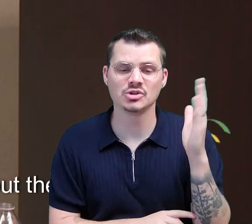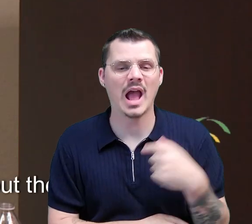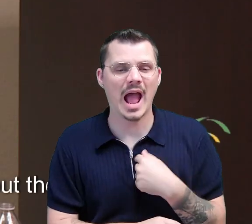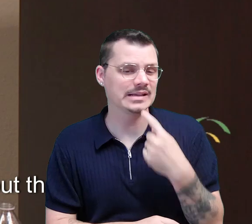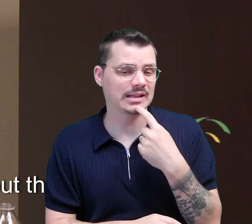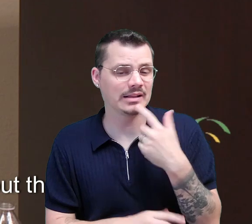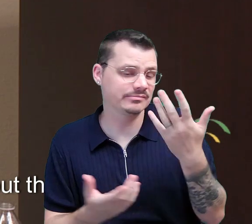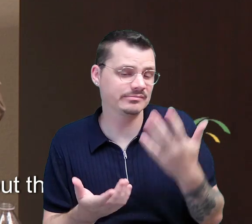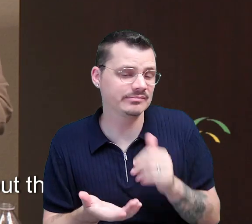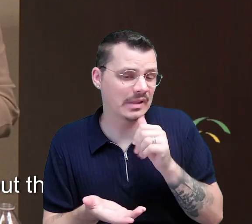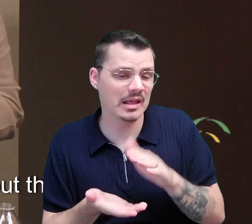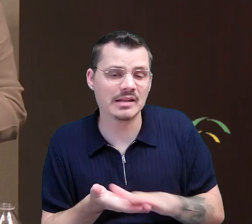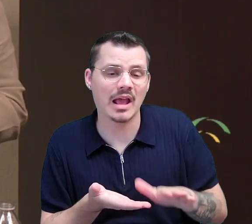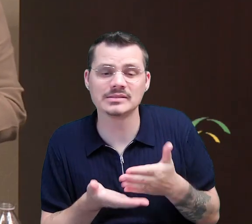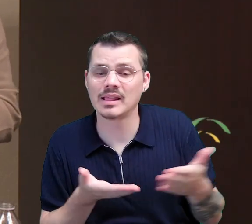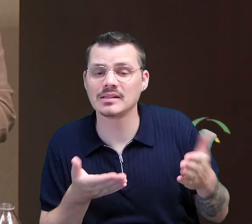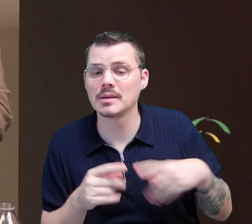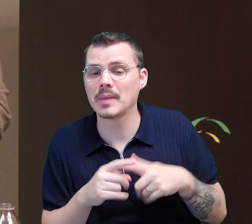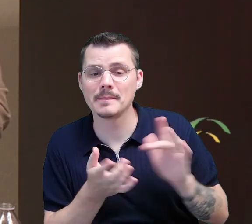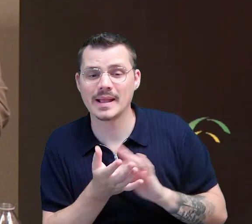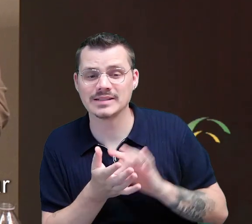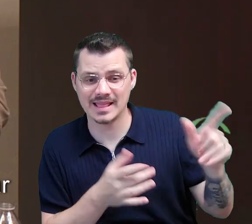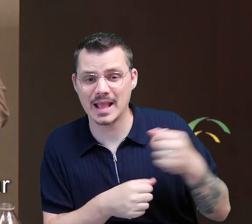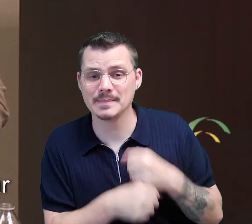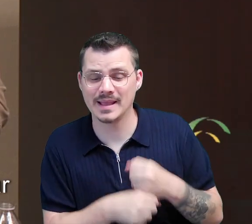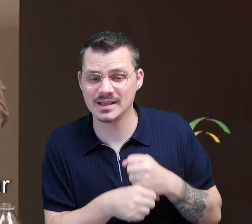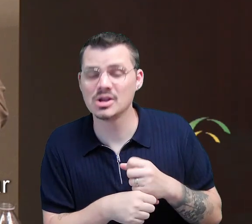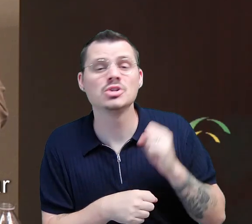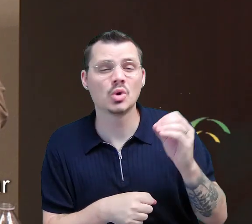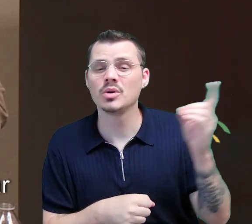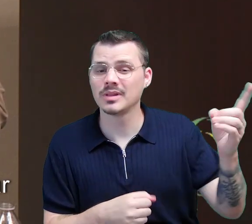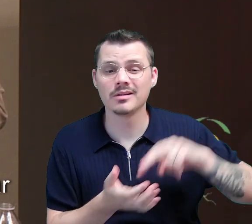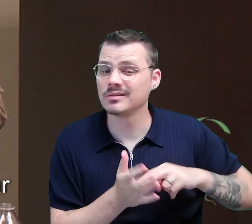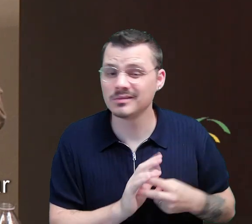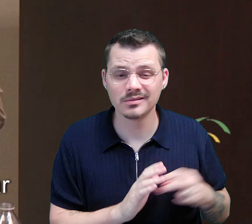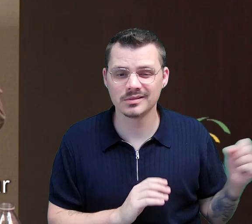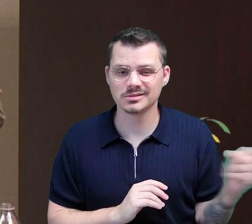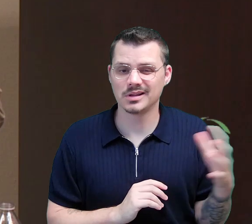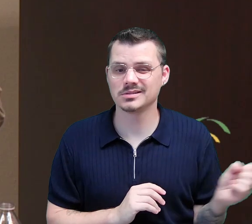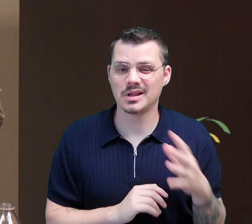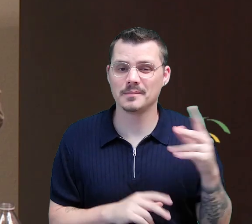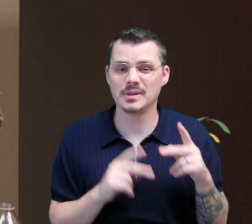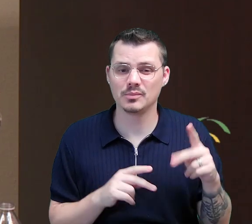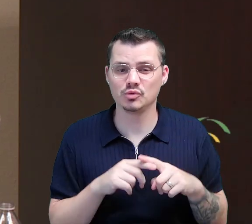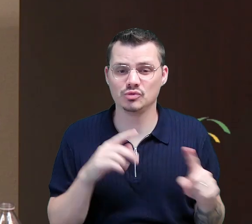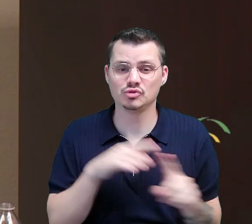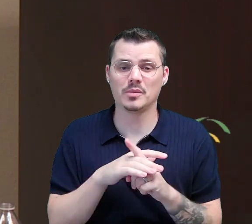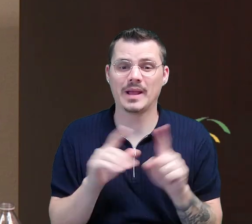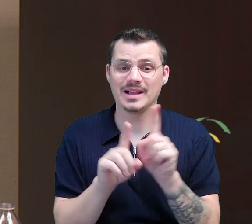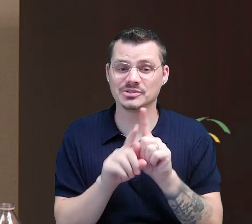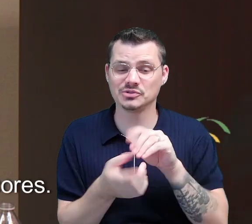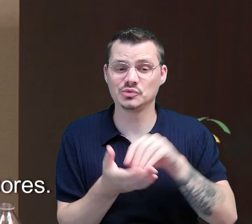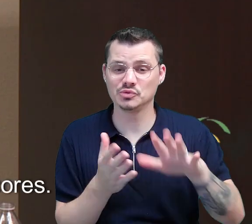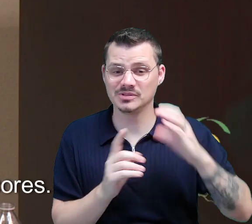said uncomplimentary things about the medicine they make. So they sent people to my seminar posing as